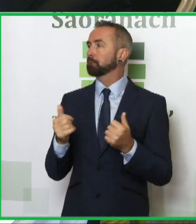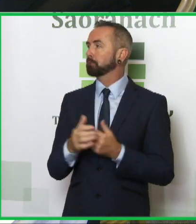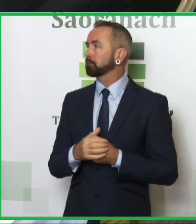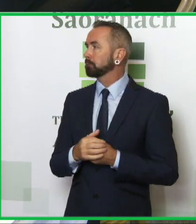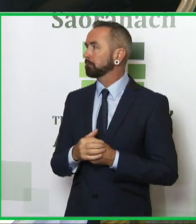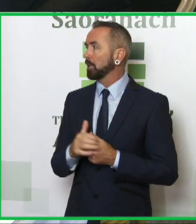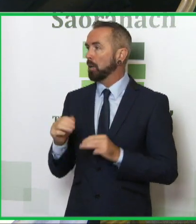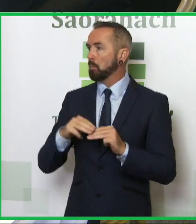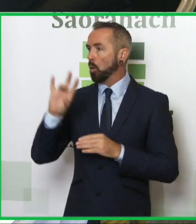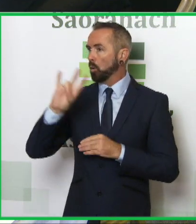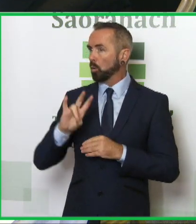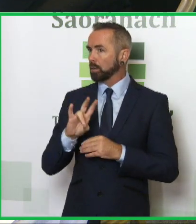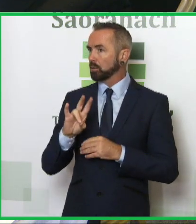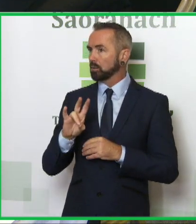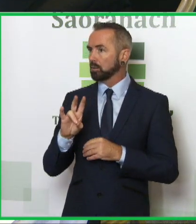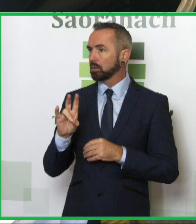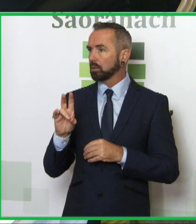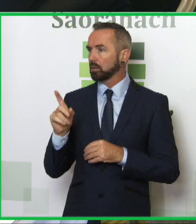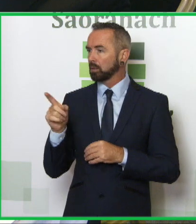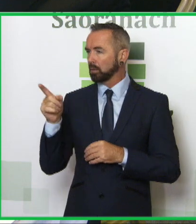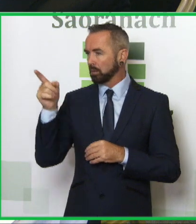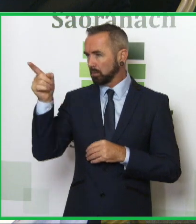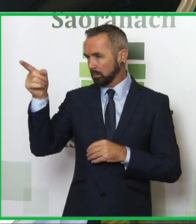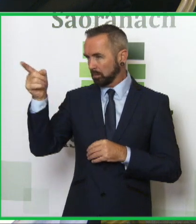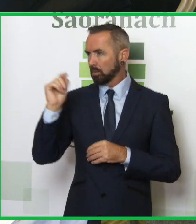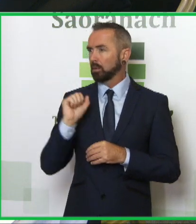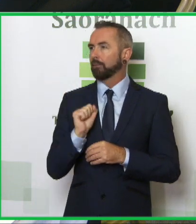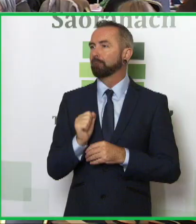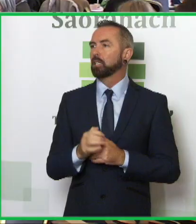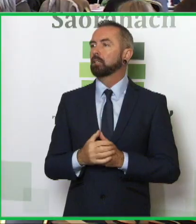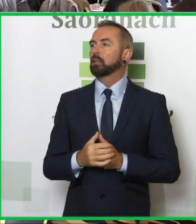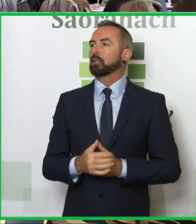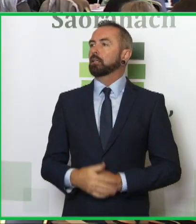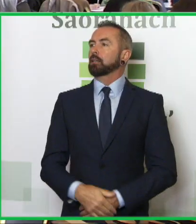more questions from table. Zin, please.